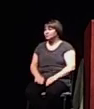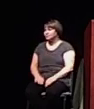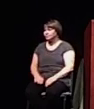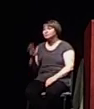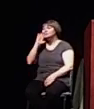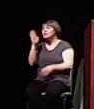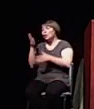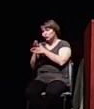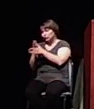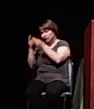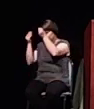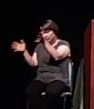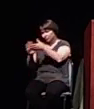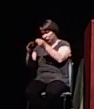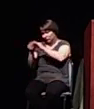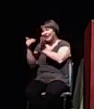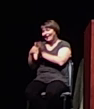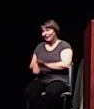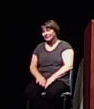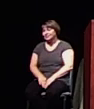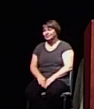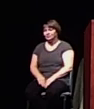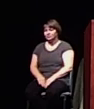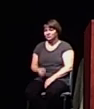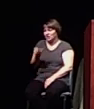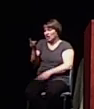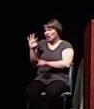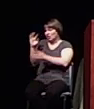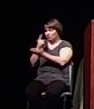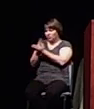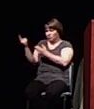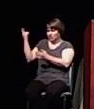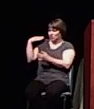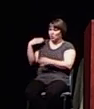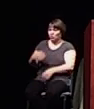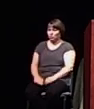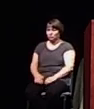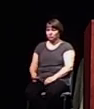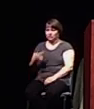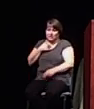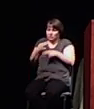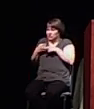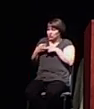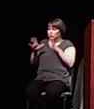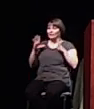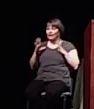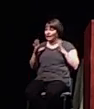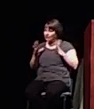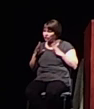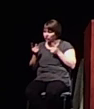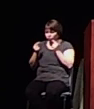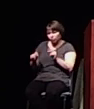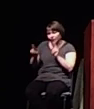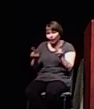ahead and share it again. And the story is this. A few weeks back, I was on a short vacation, trying to get ready